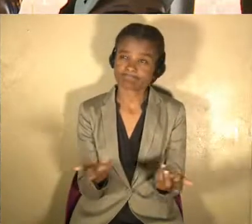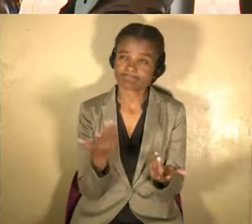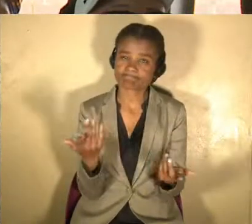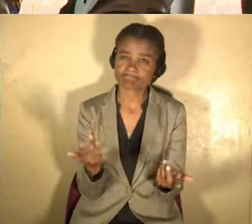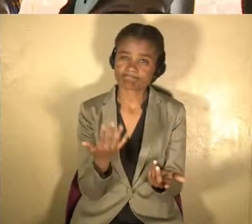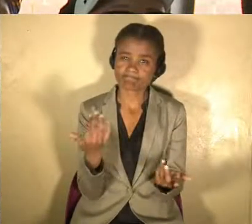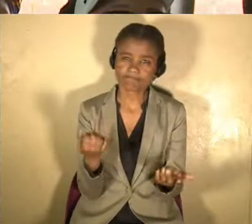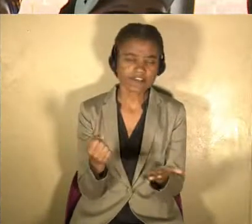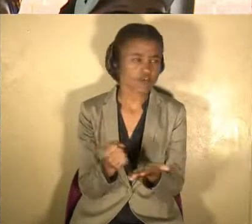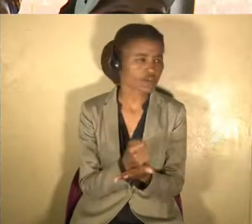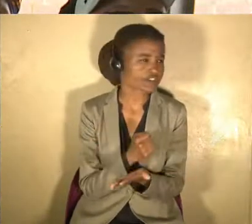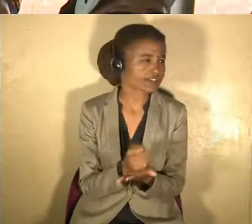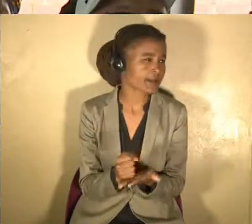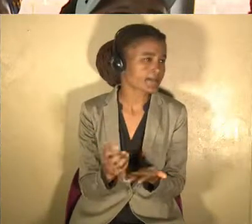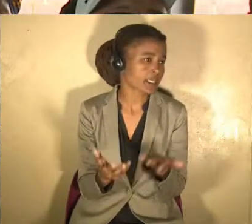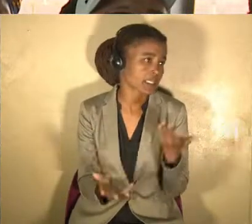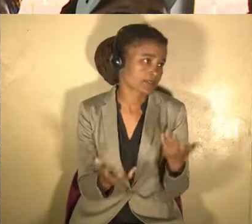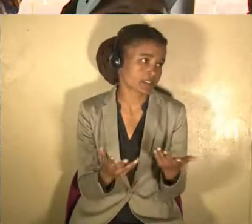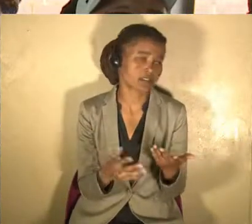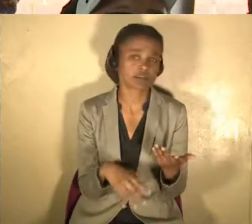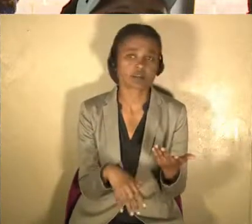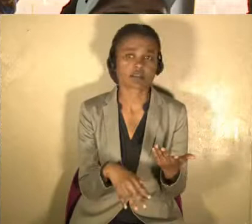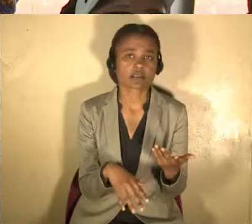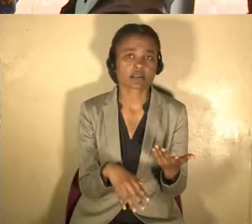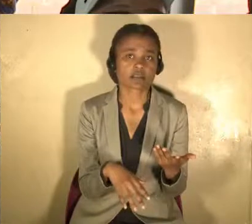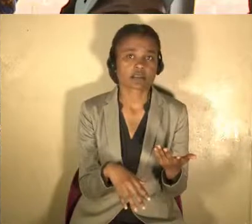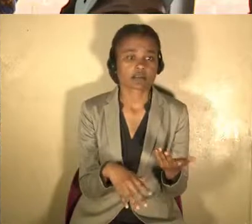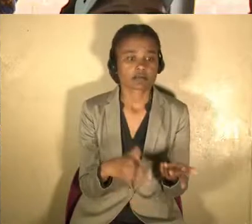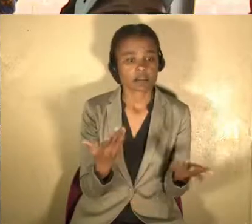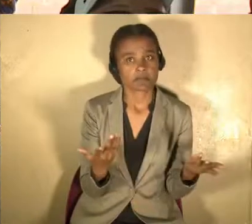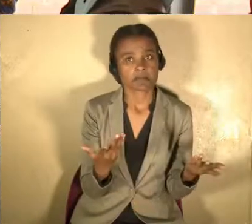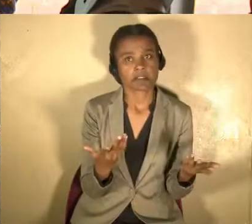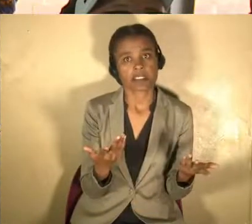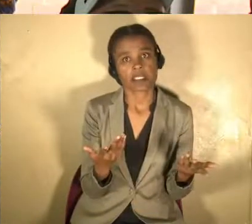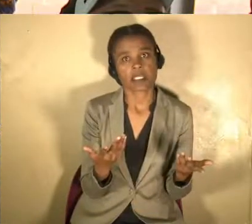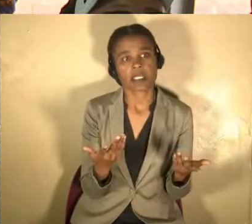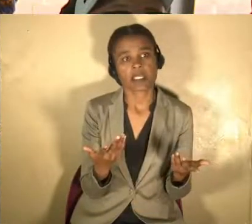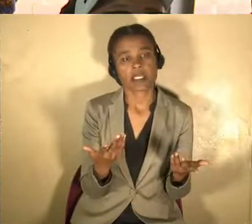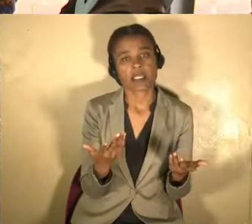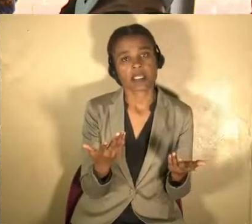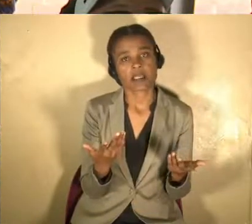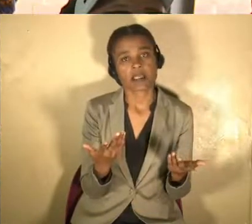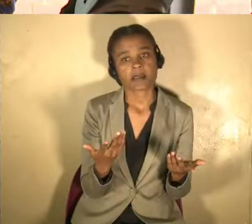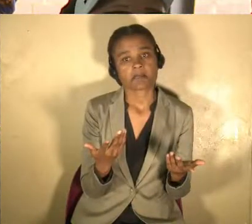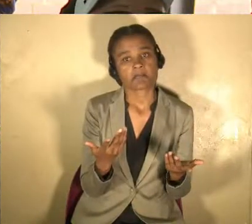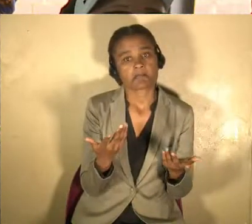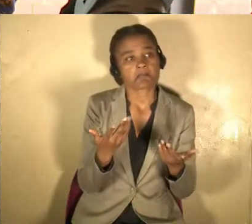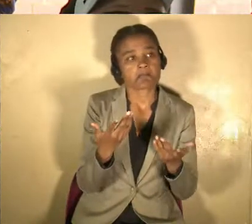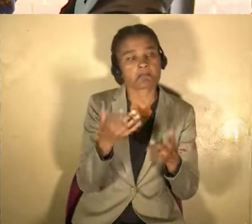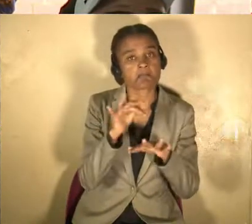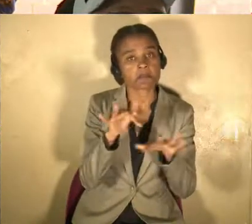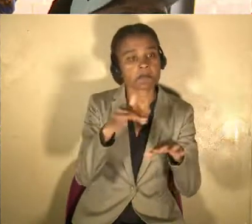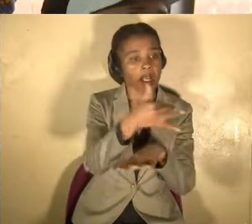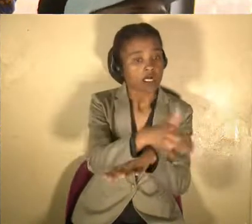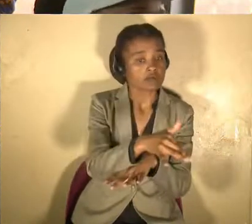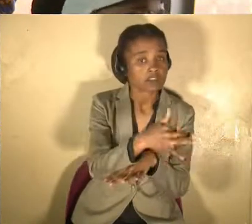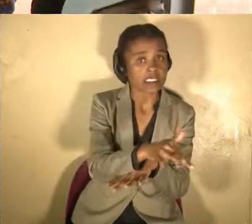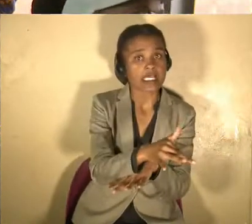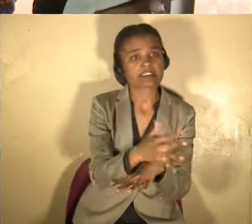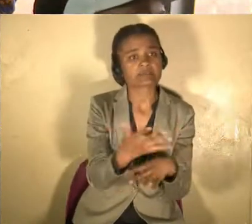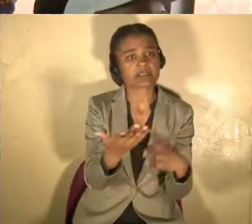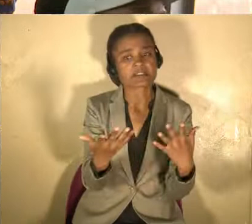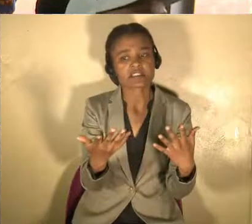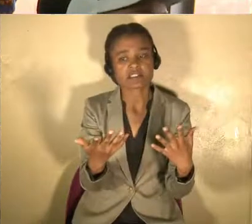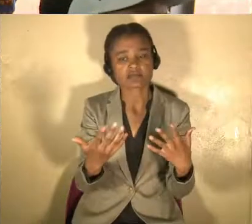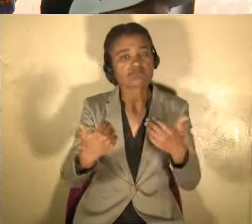di foreigners le di gore motho ha batla o data motho wa kontle tshwantse a be registered in a way ya gore re tsebe go phepa ntho